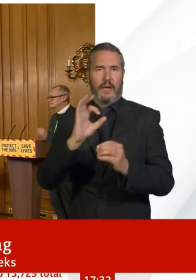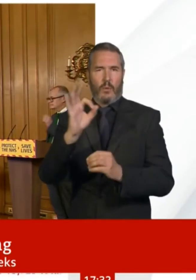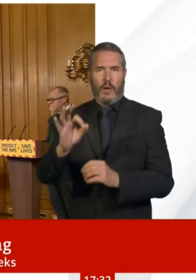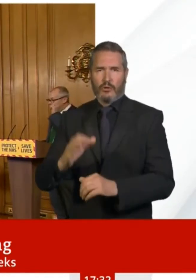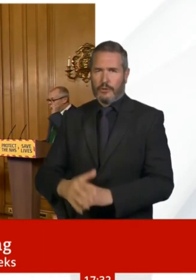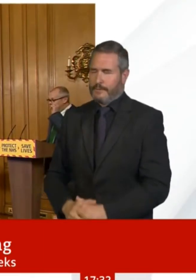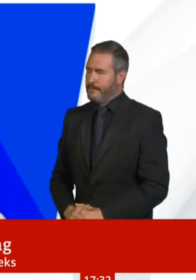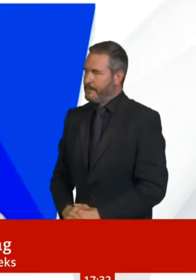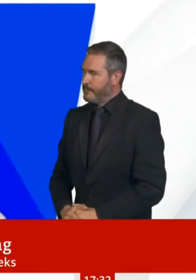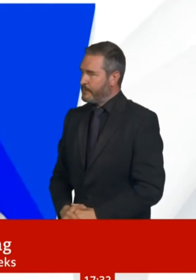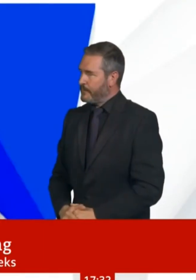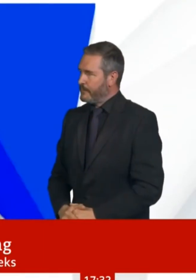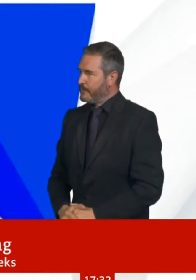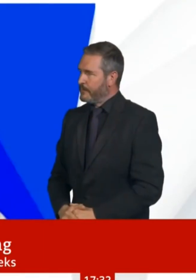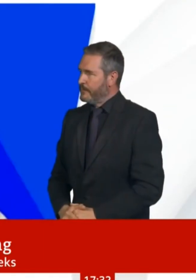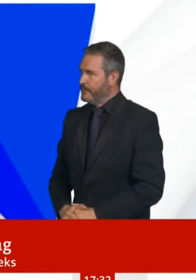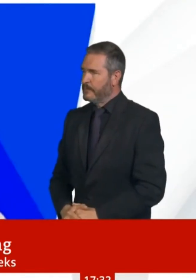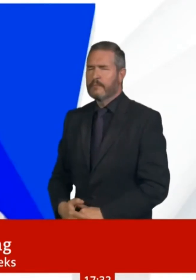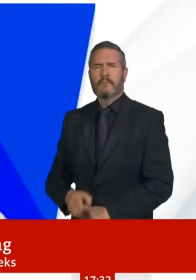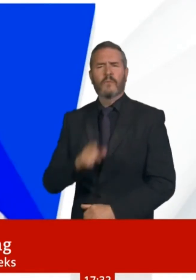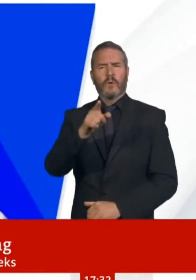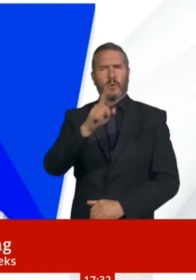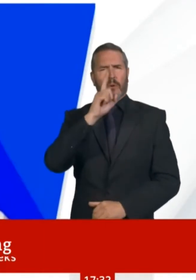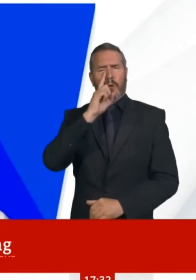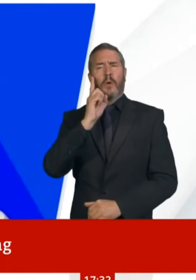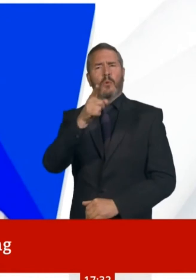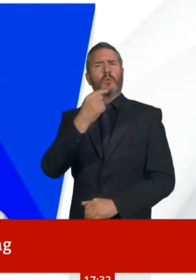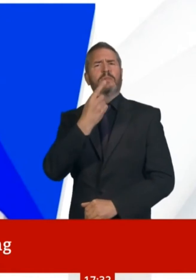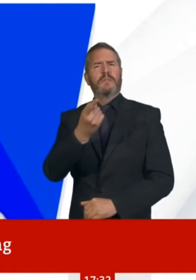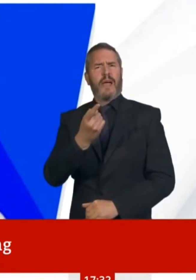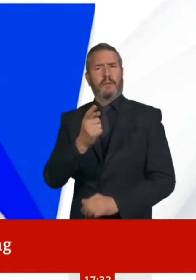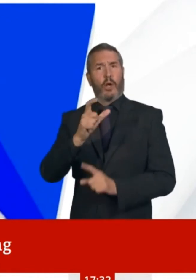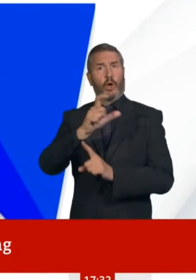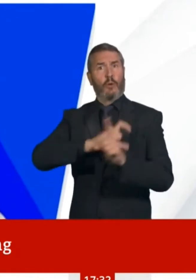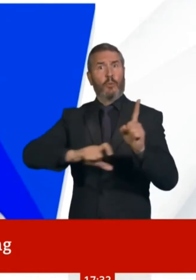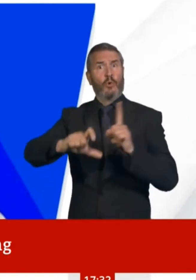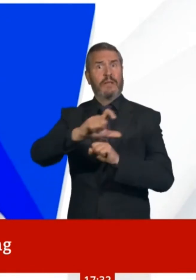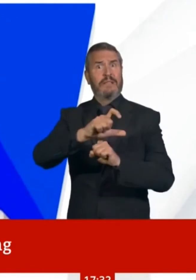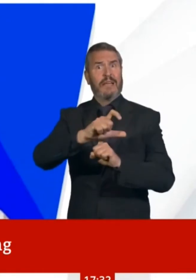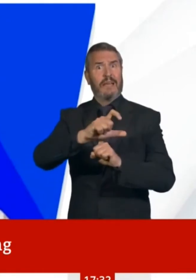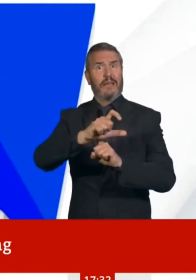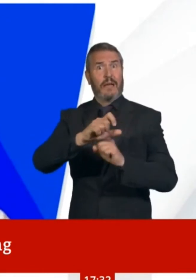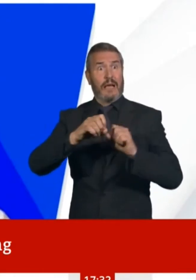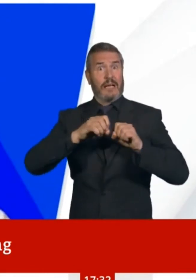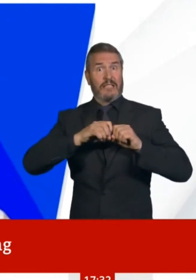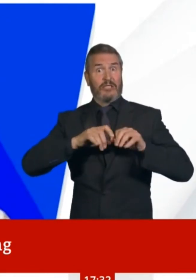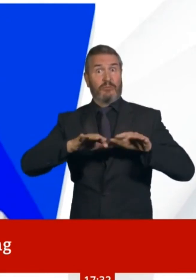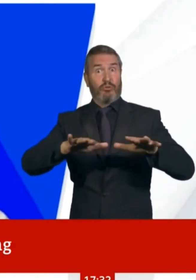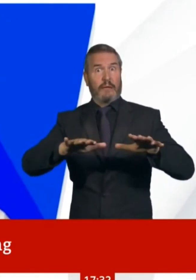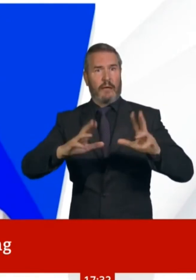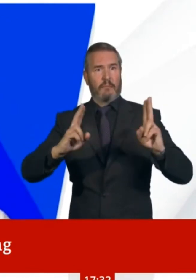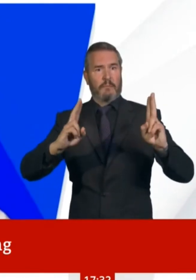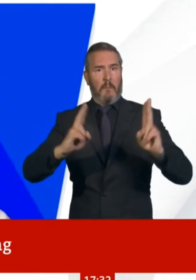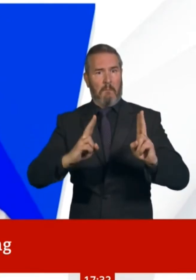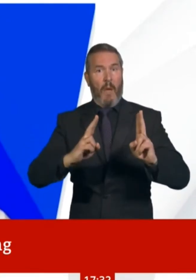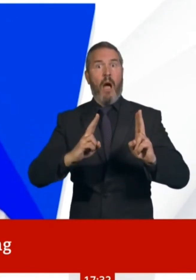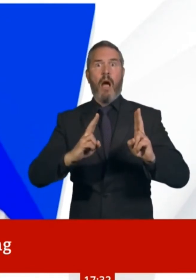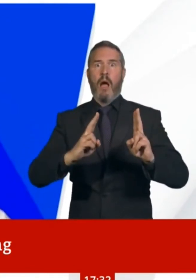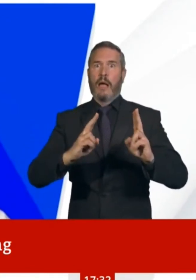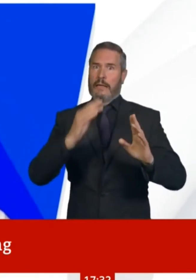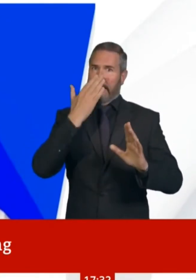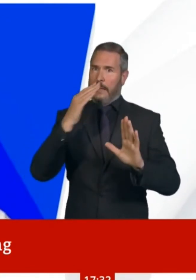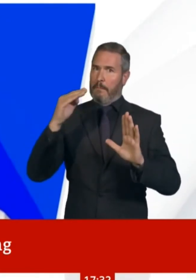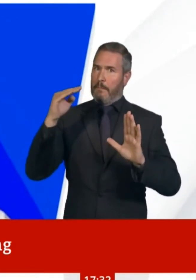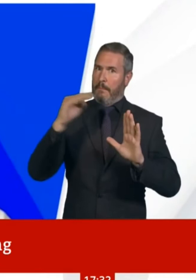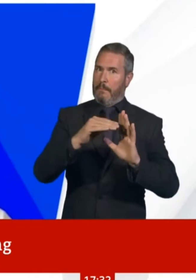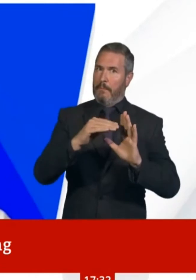Thank you. First Secretary, you've said today that the spread of the virus in the community is because of the sacrifices people are making on the way